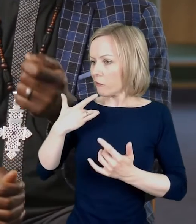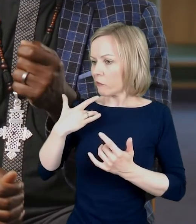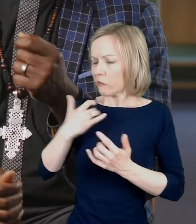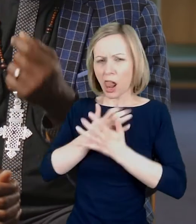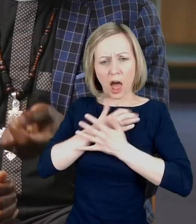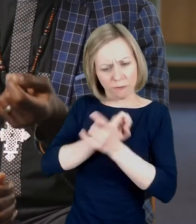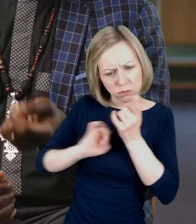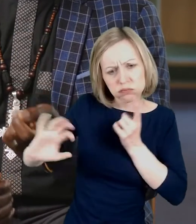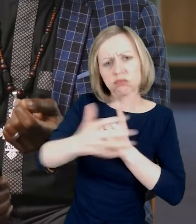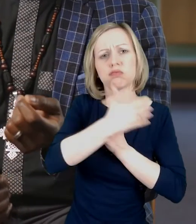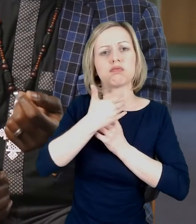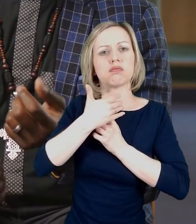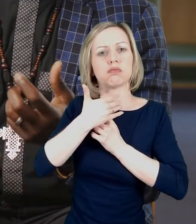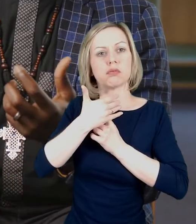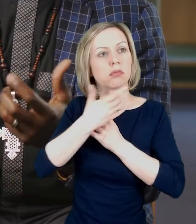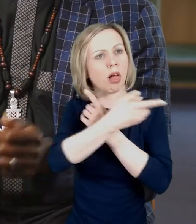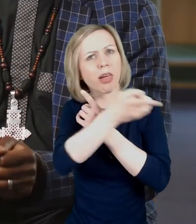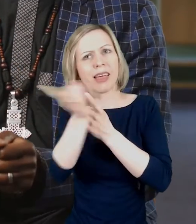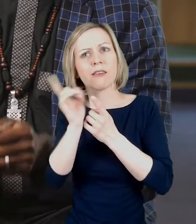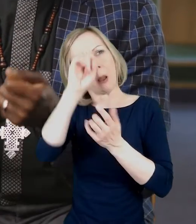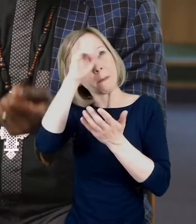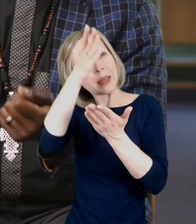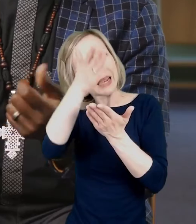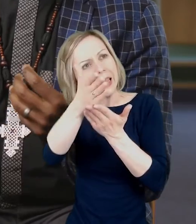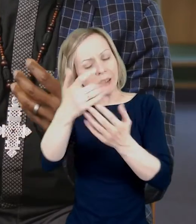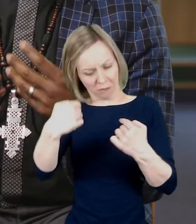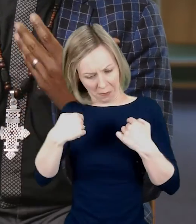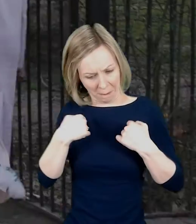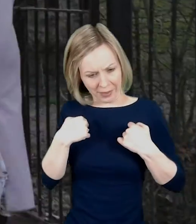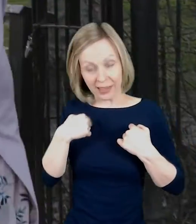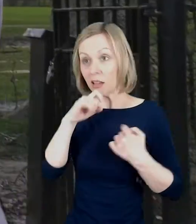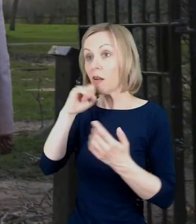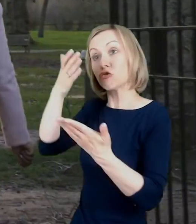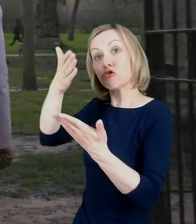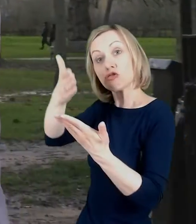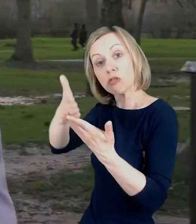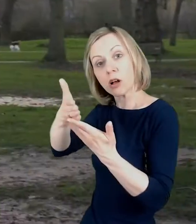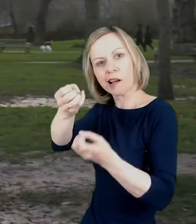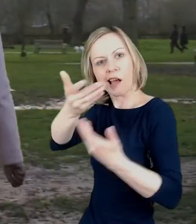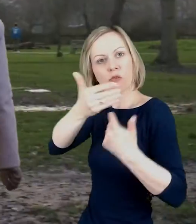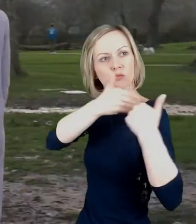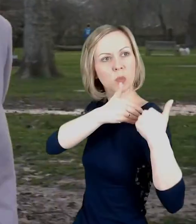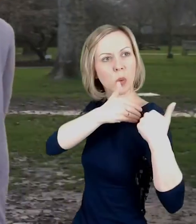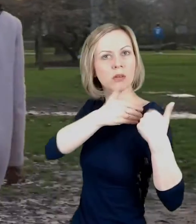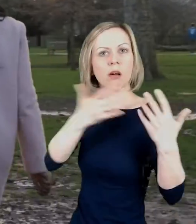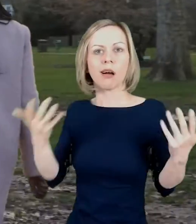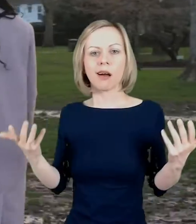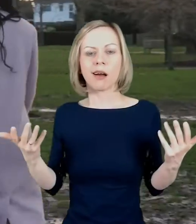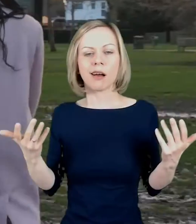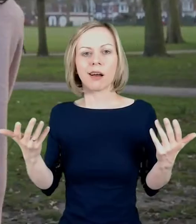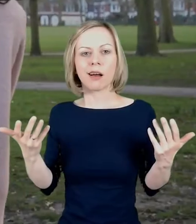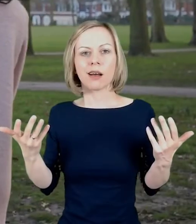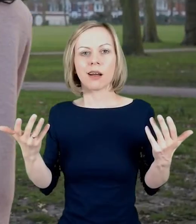People who've believed in me, people who've trusted and entrusted me, enabling me to